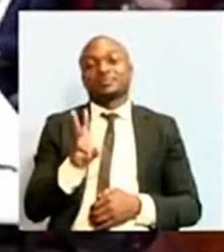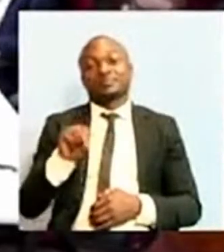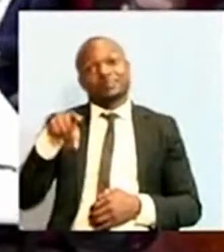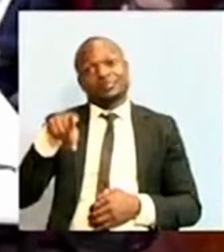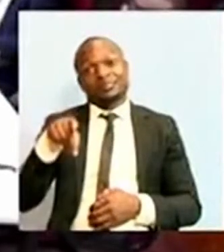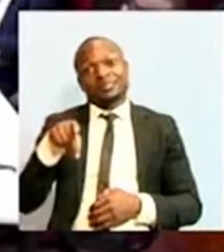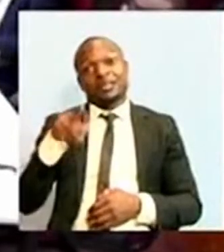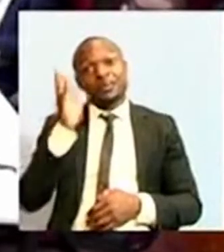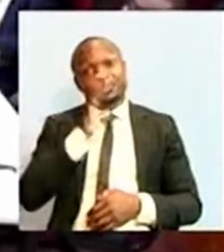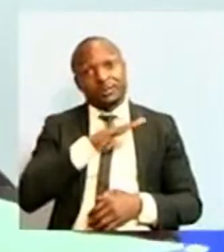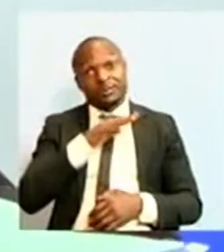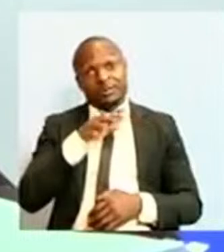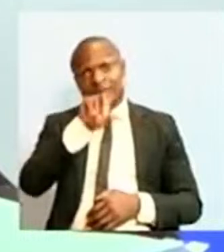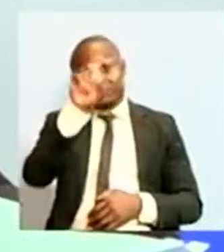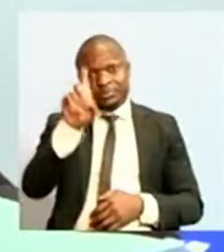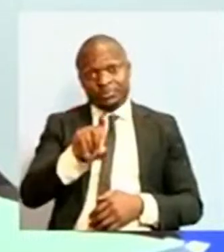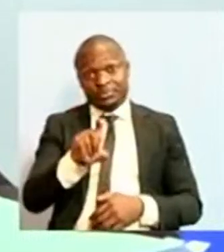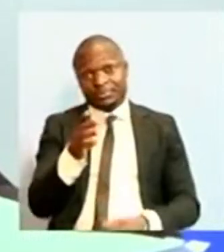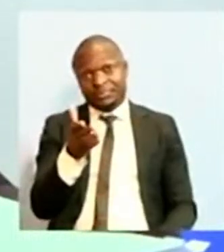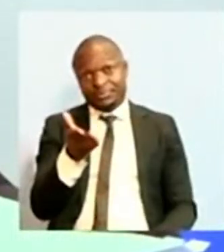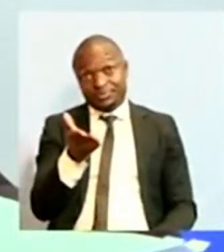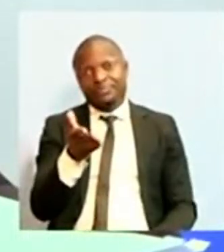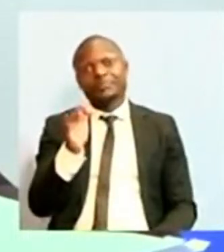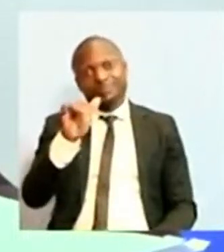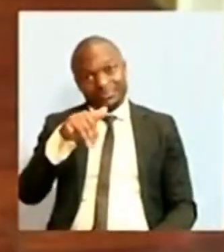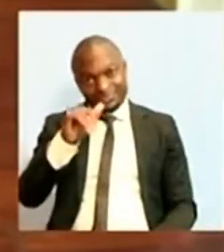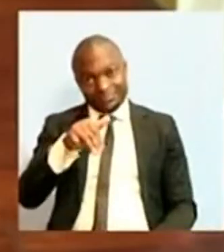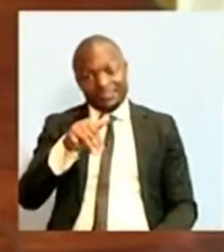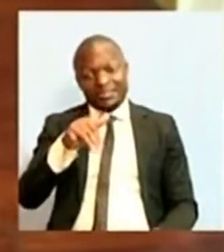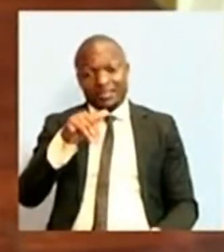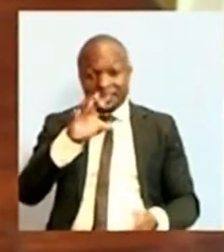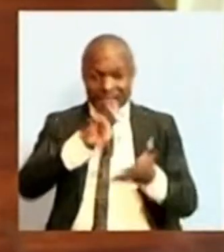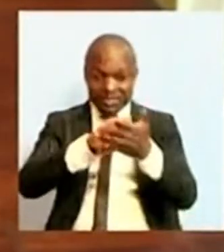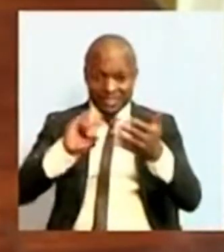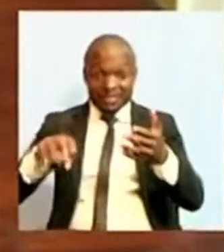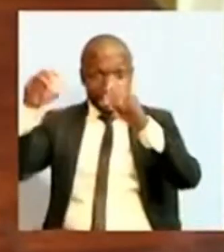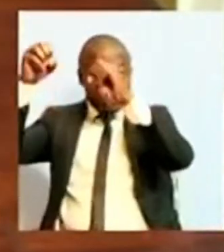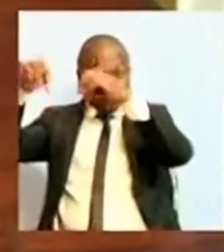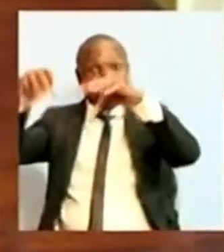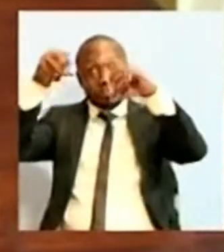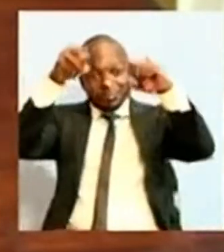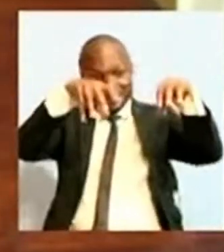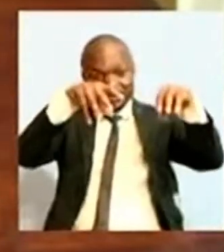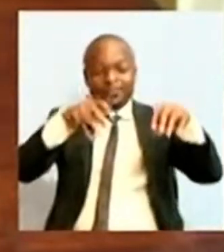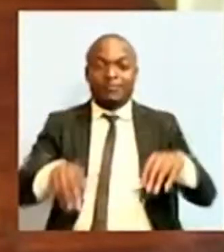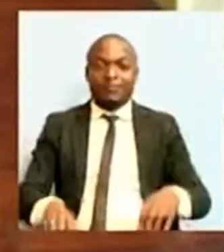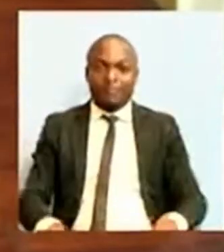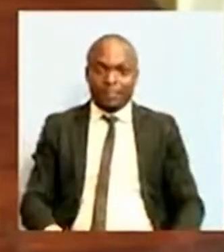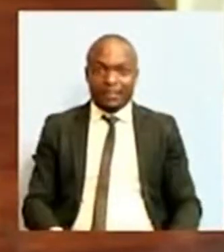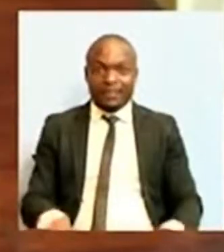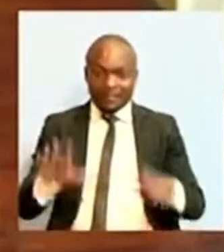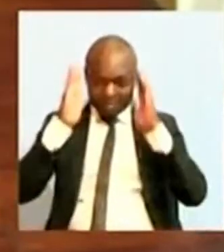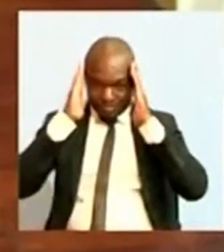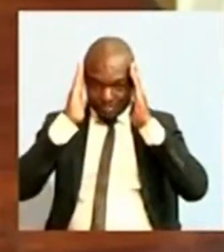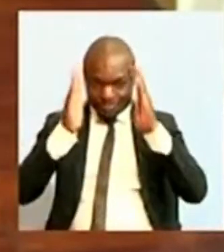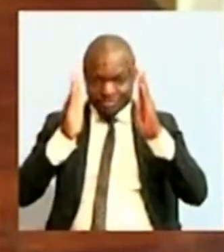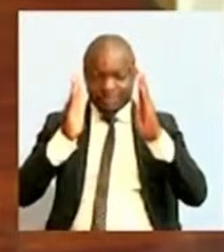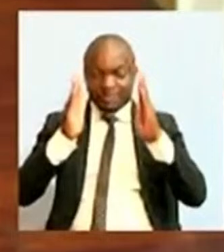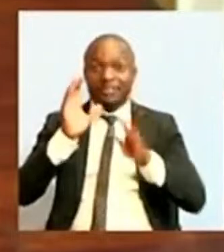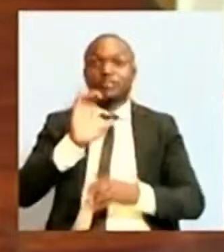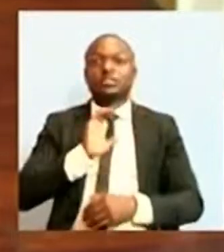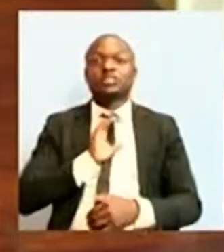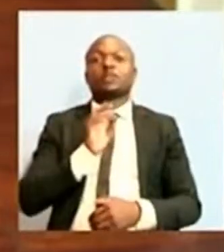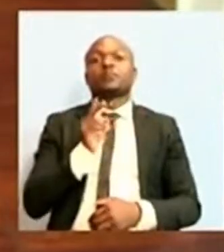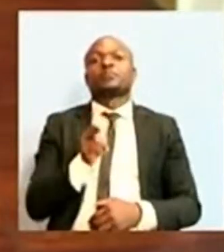Are you done with the question? Yes, sir. I withdraw ZESCO. and stick to